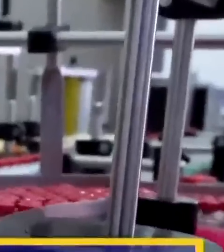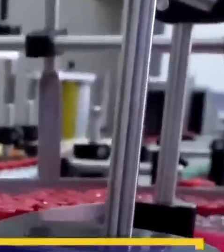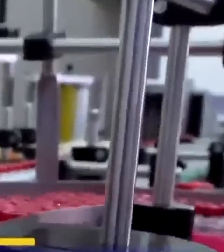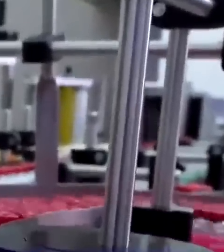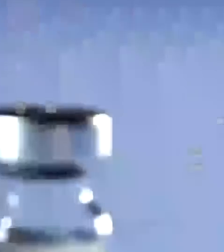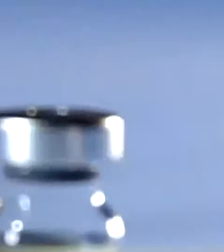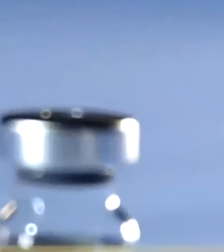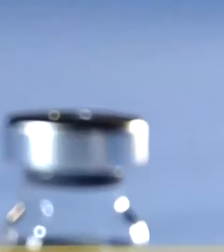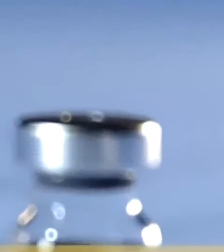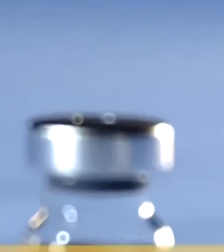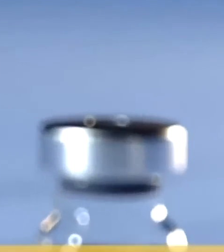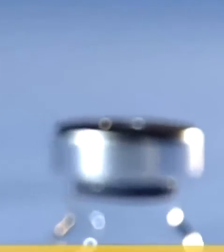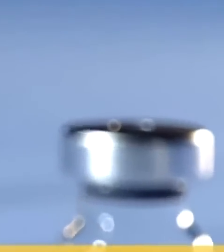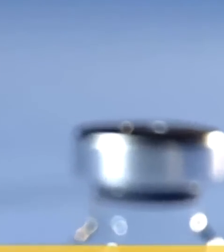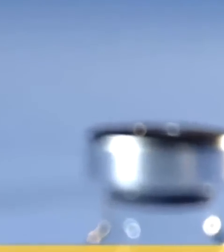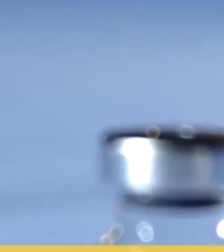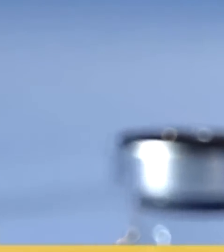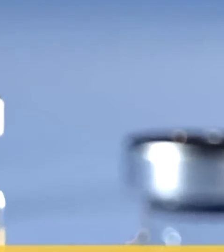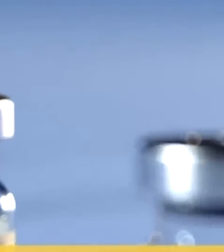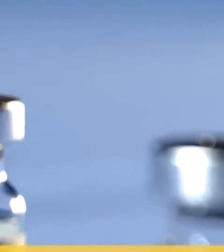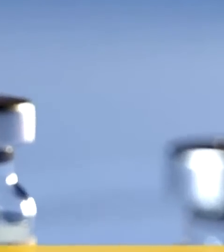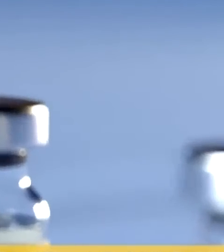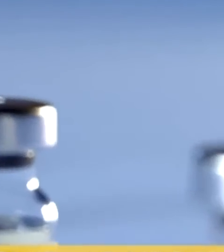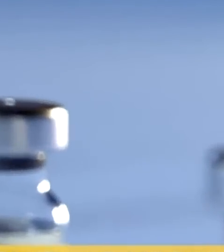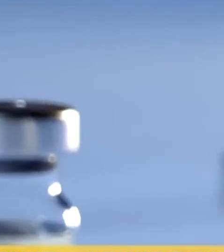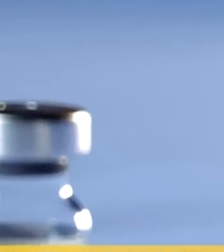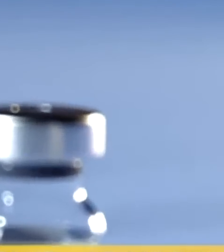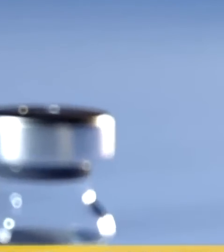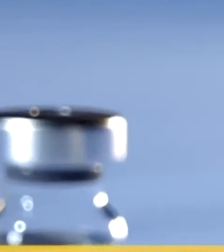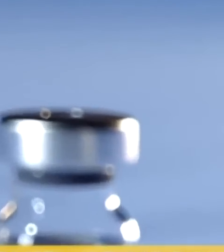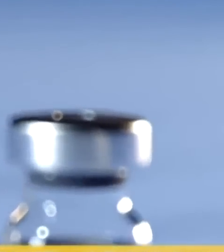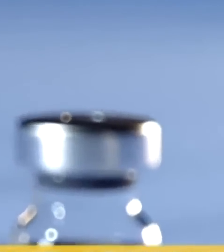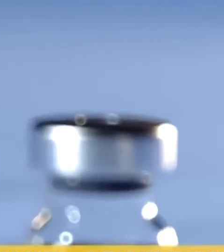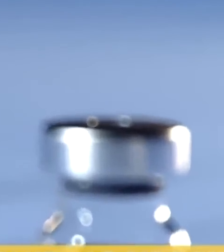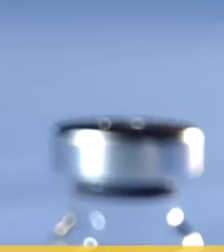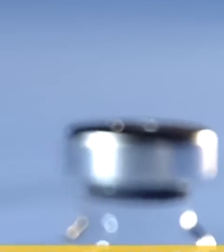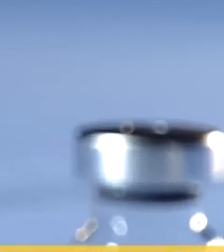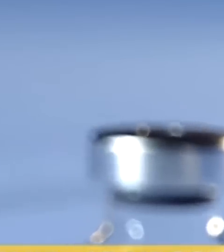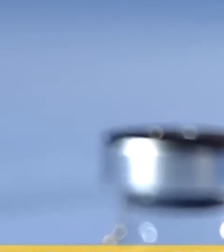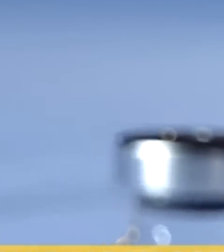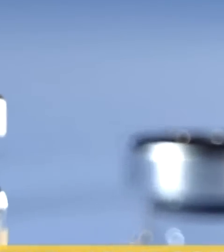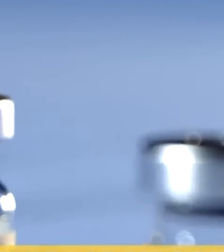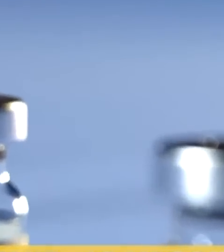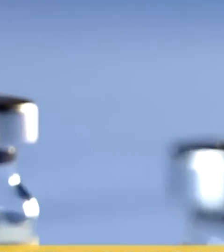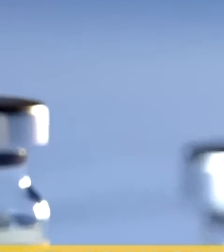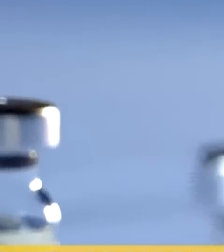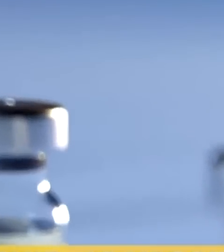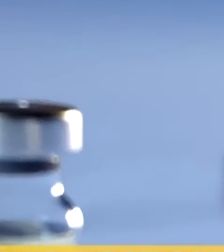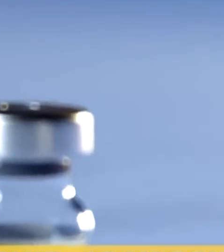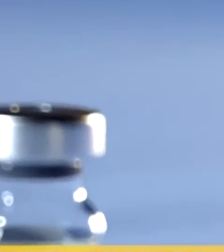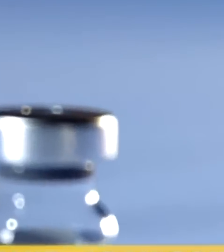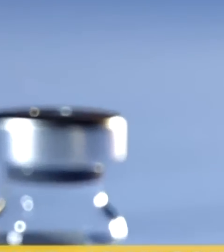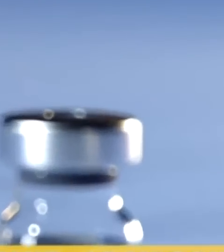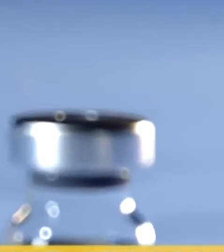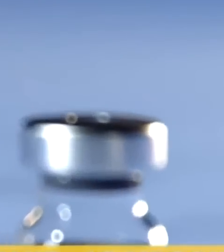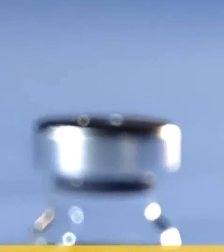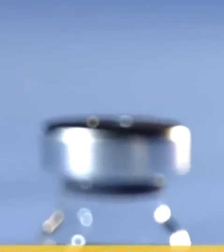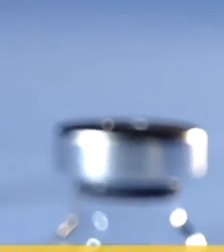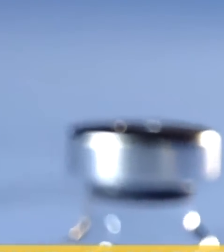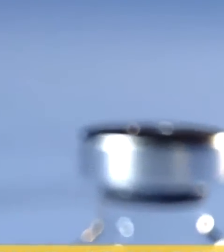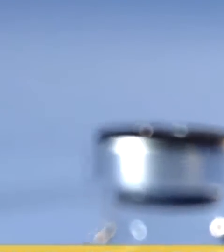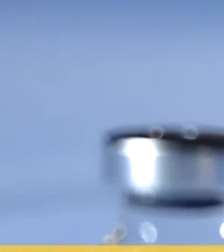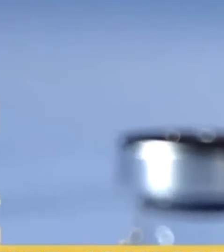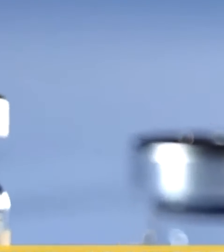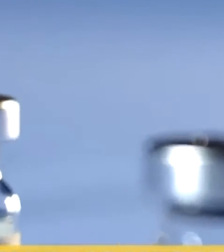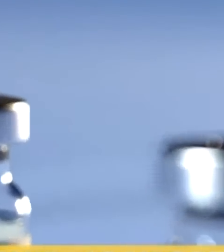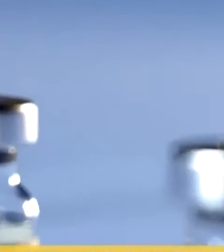year. That is why it is essential to take the COVID-19 vaccine so that you can limit the risk of being hospitalized or